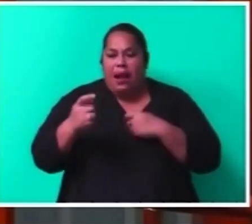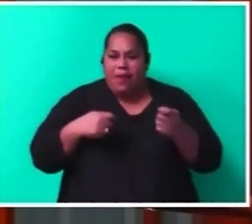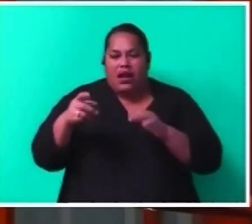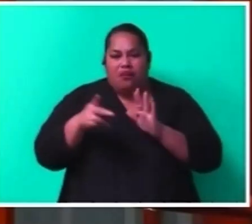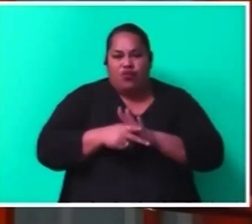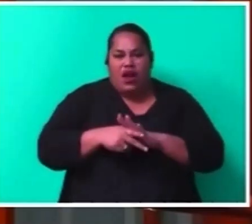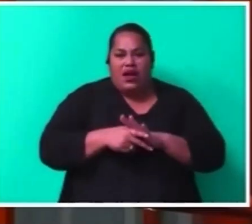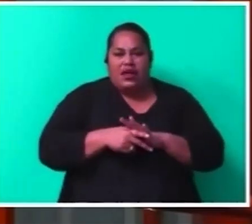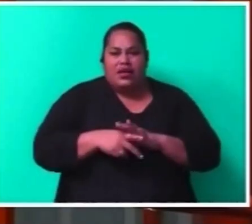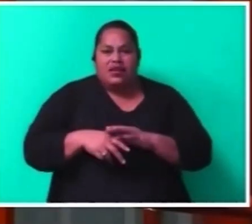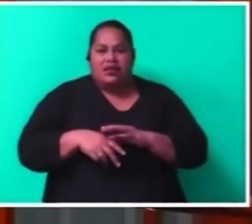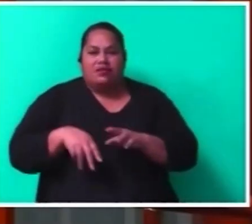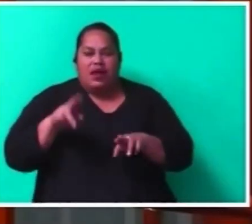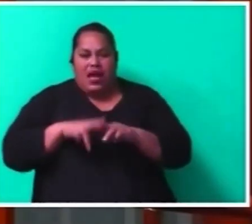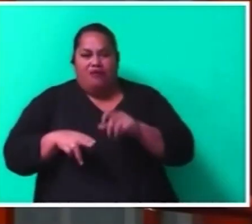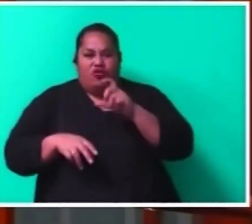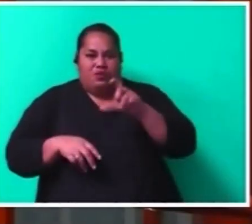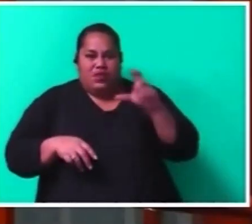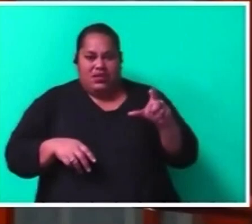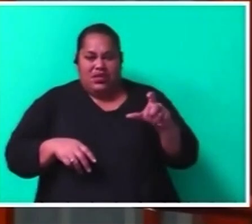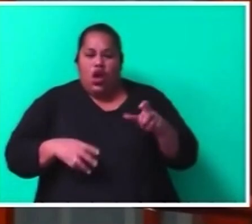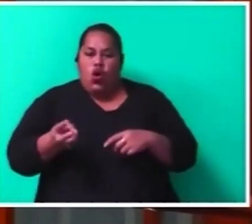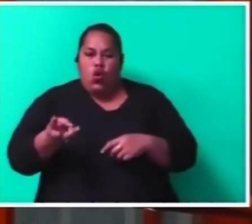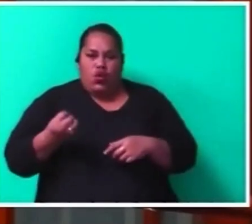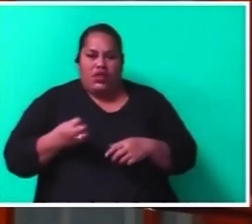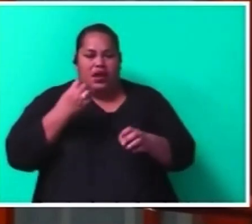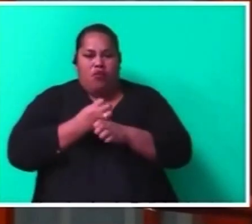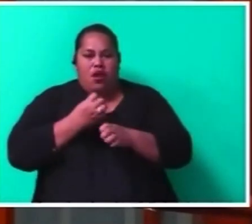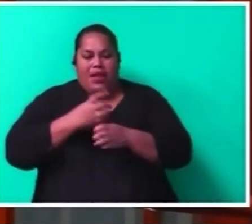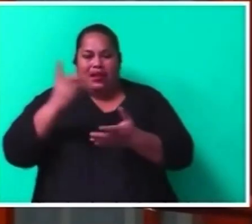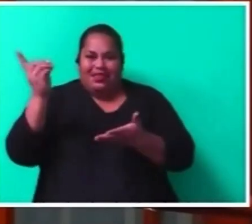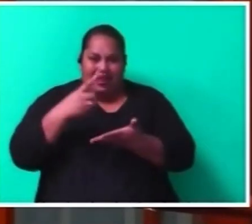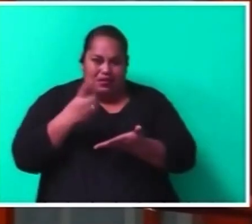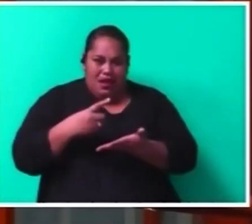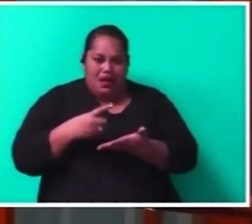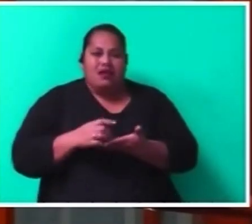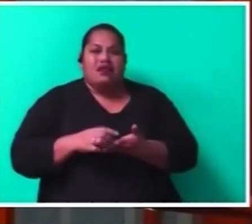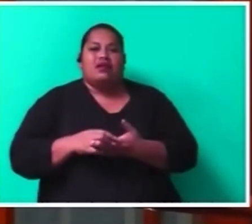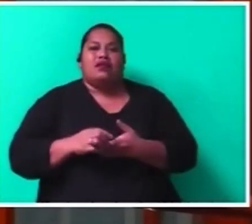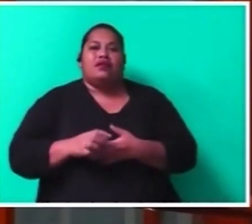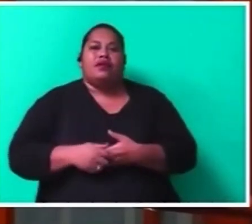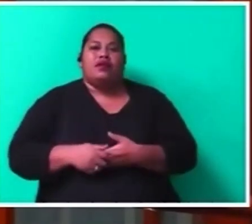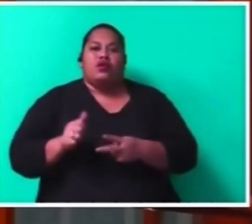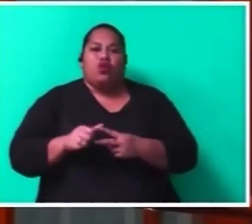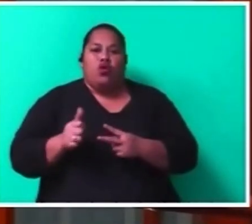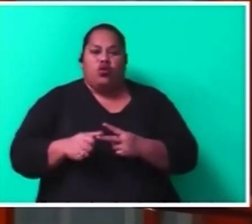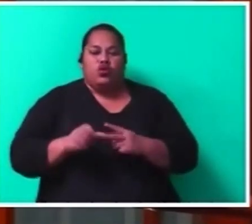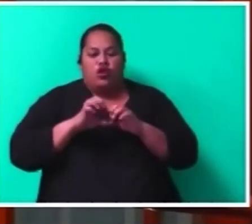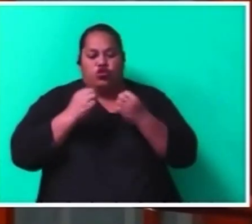by FCCC, wages and employment data, and insights from social